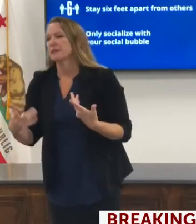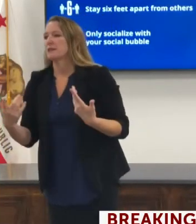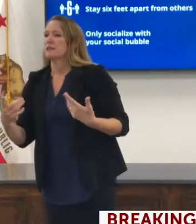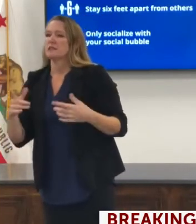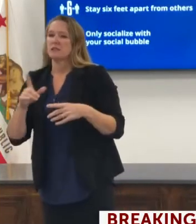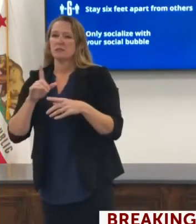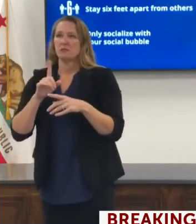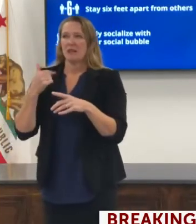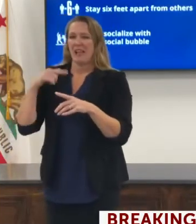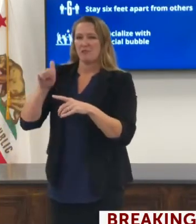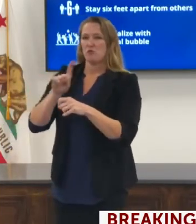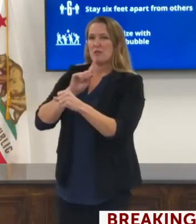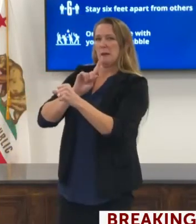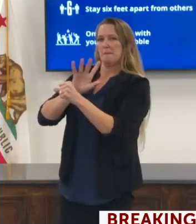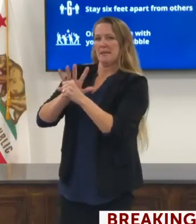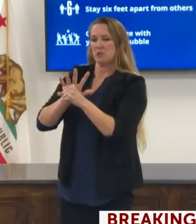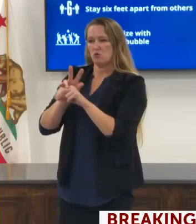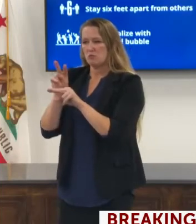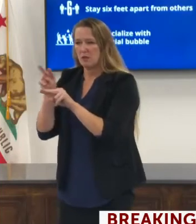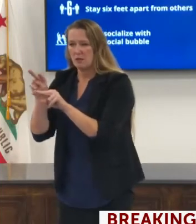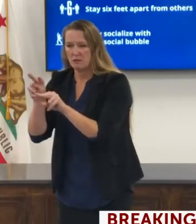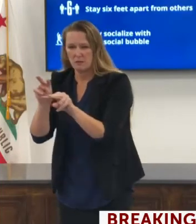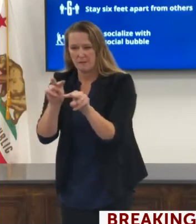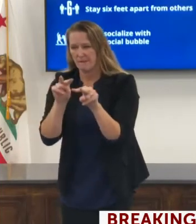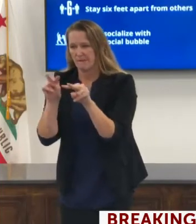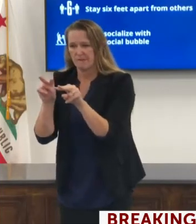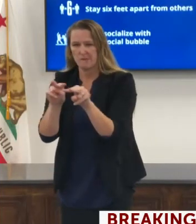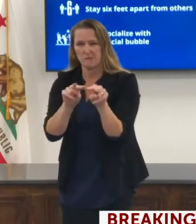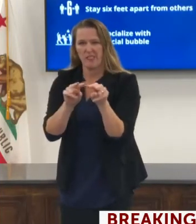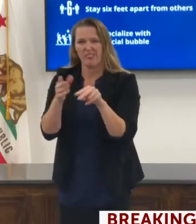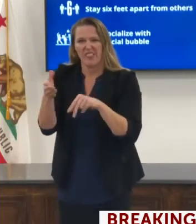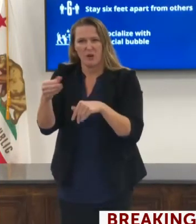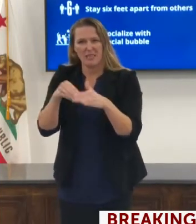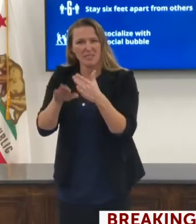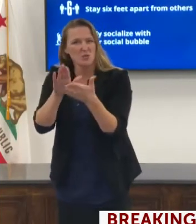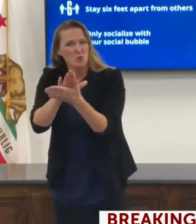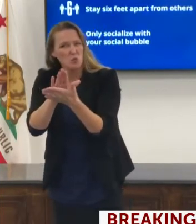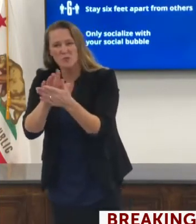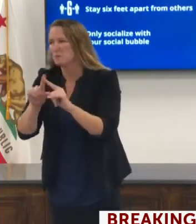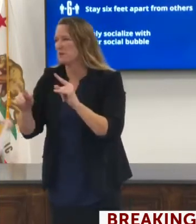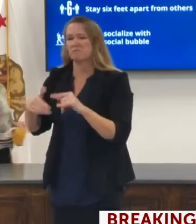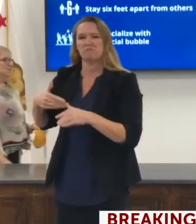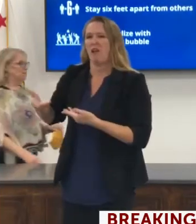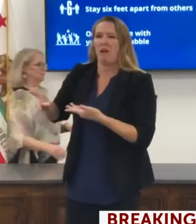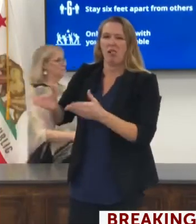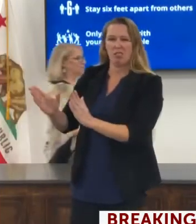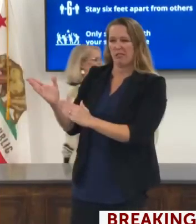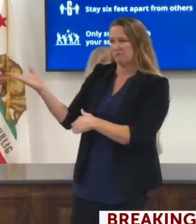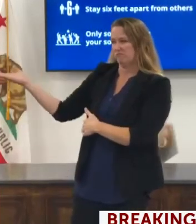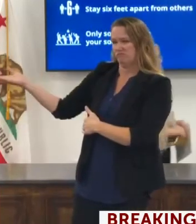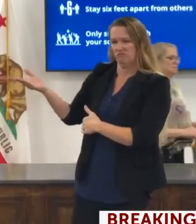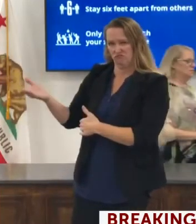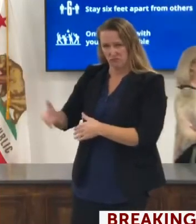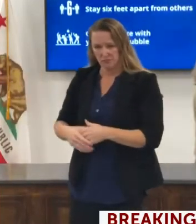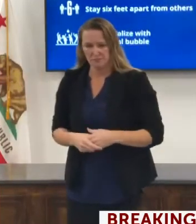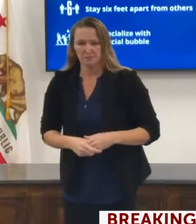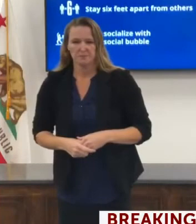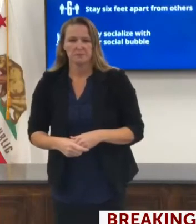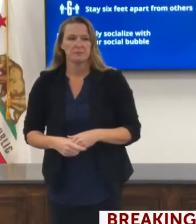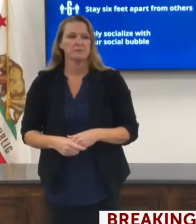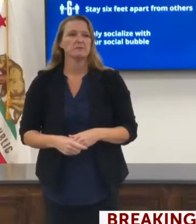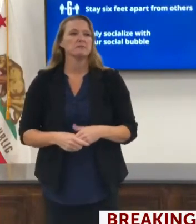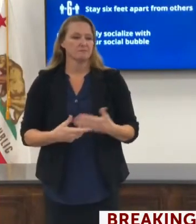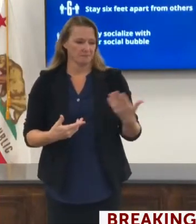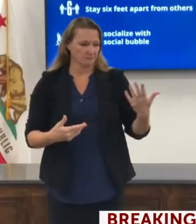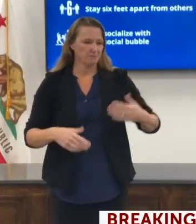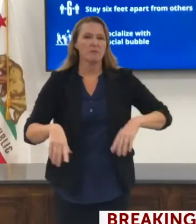on what's going on and some metrics that are built into the school's plans, but I can certainly let you. Dr.